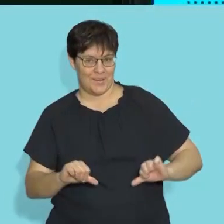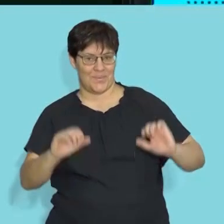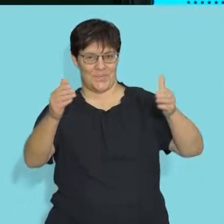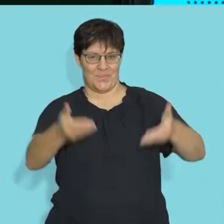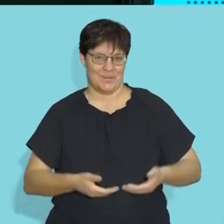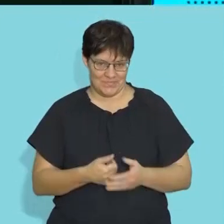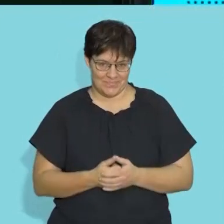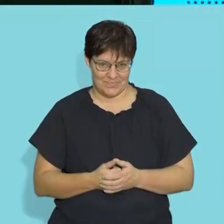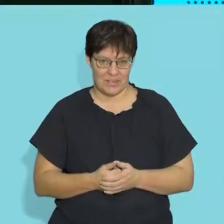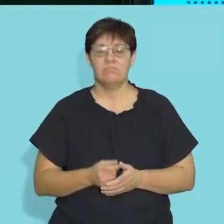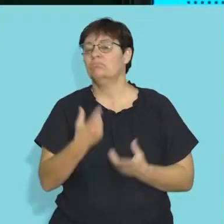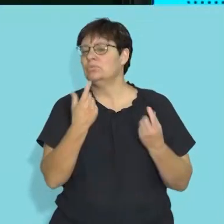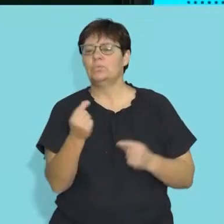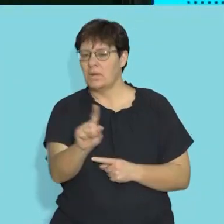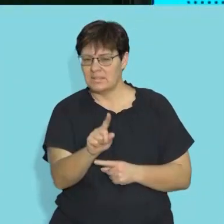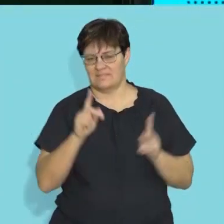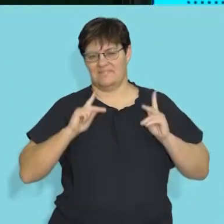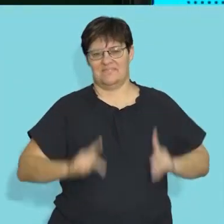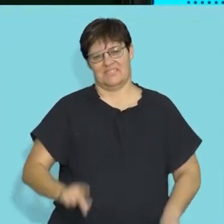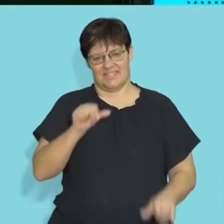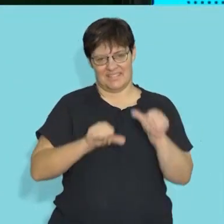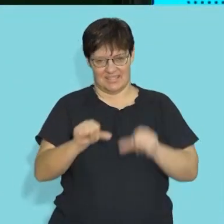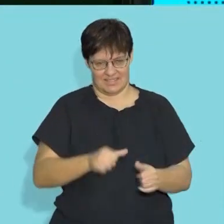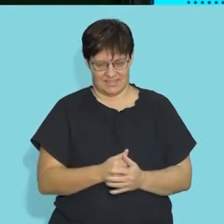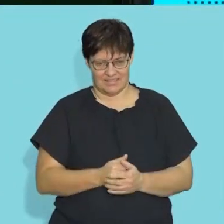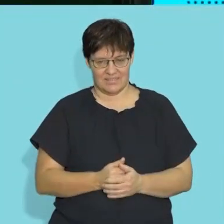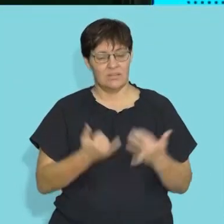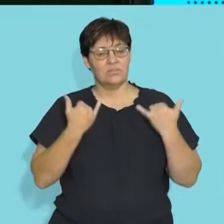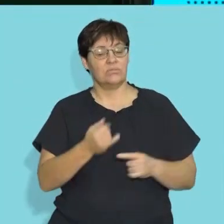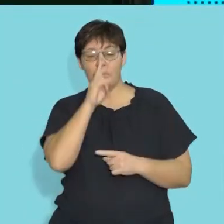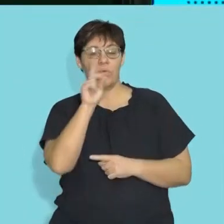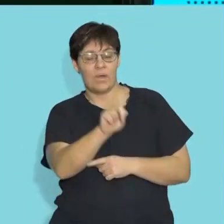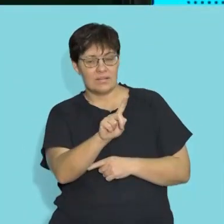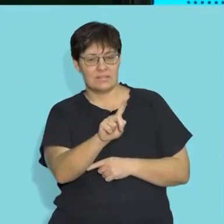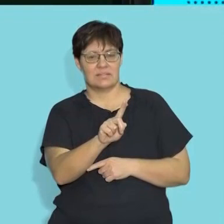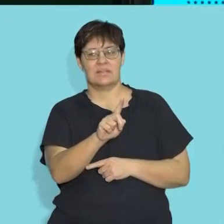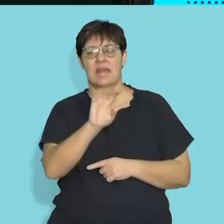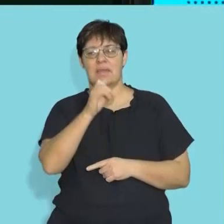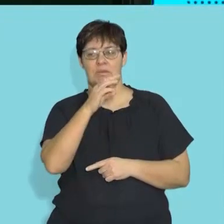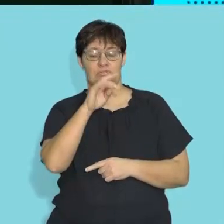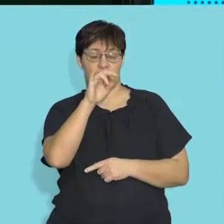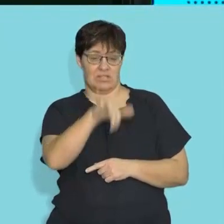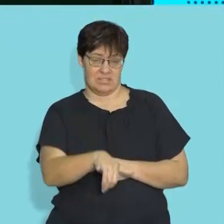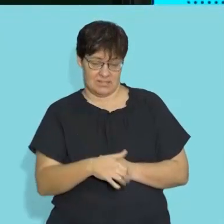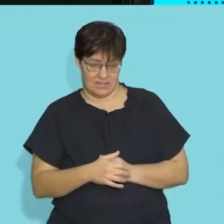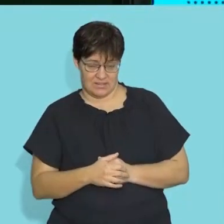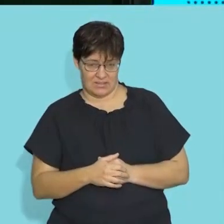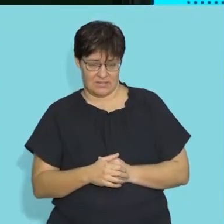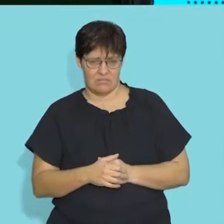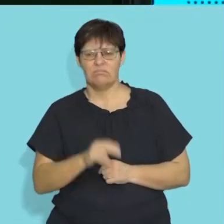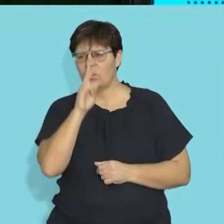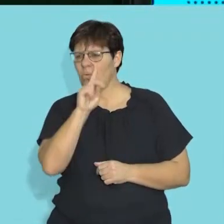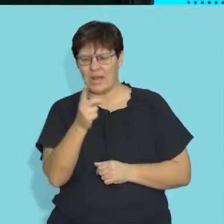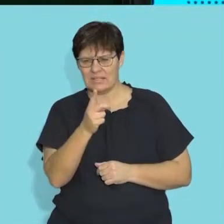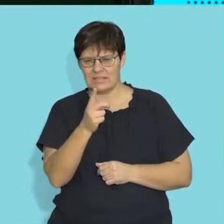Welcome back to another session of Physical Sciences. We will again today look at chemistry. We will specifically look